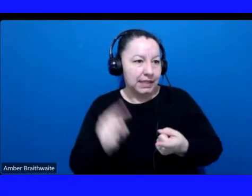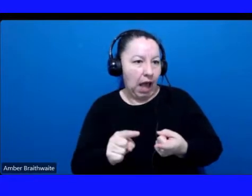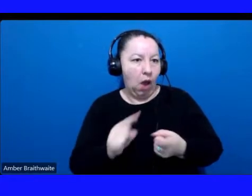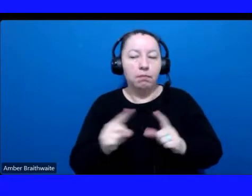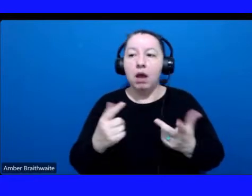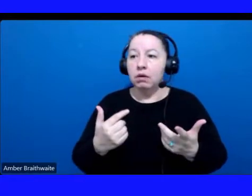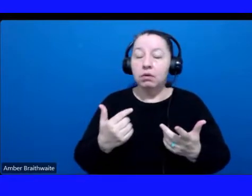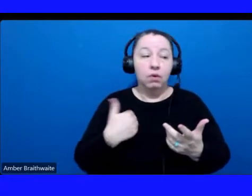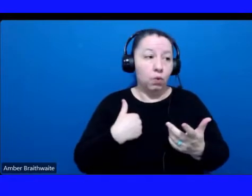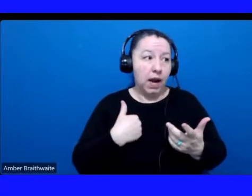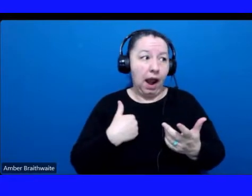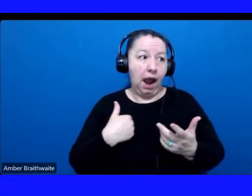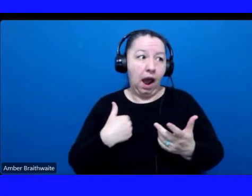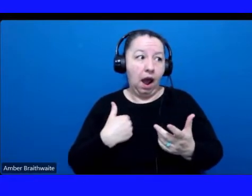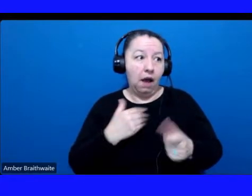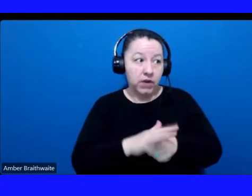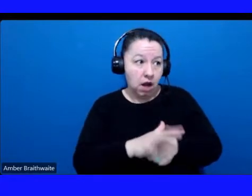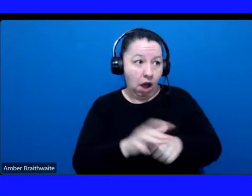and I'm glad to see.